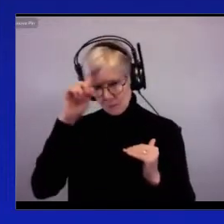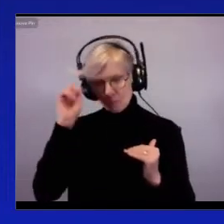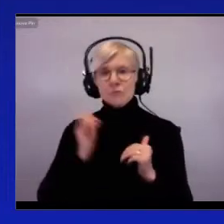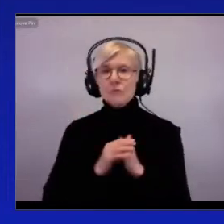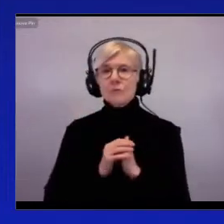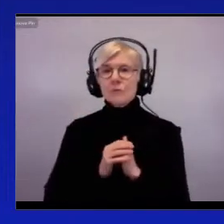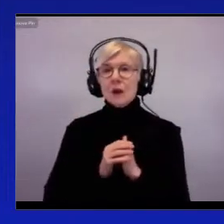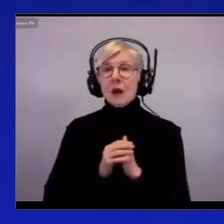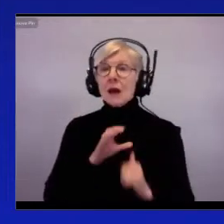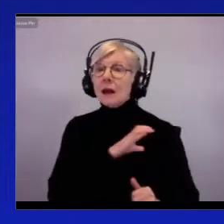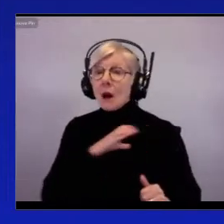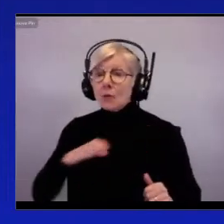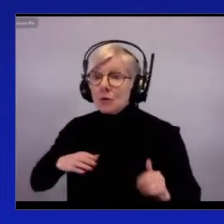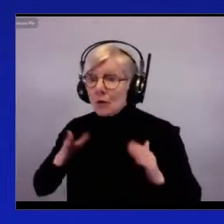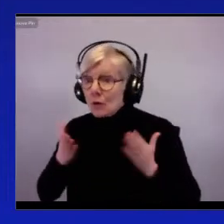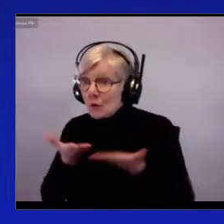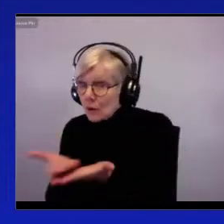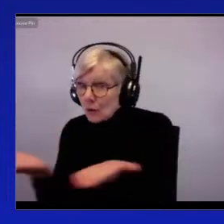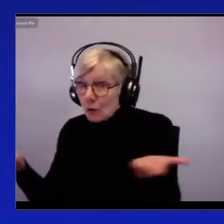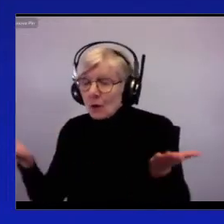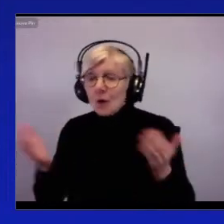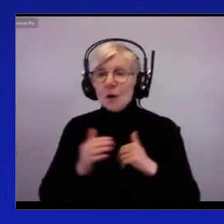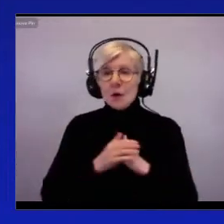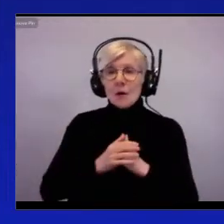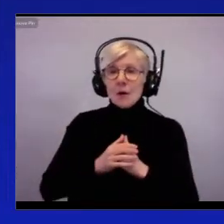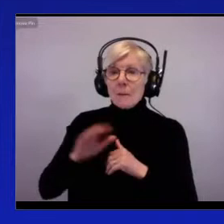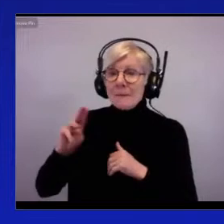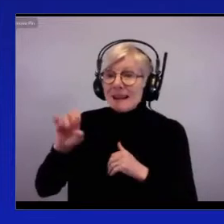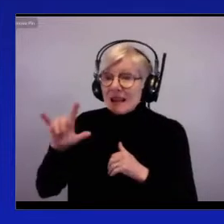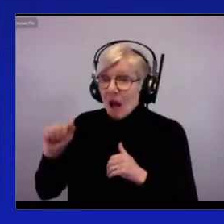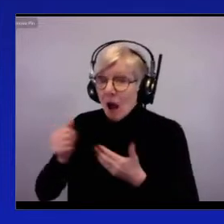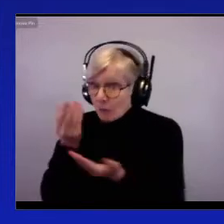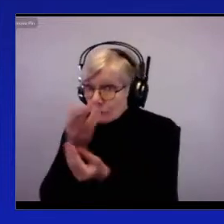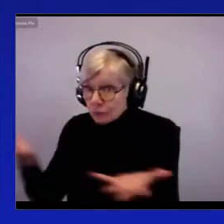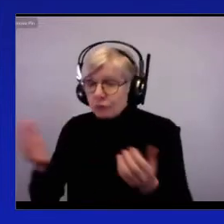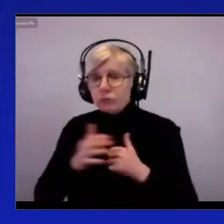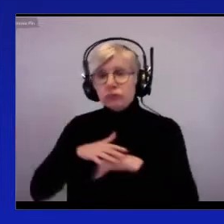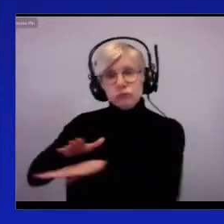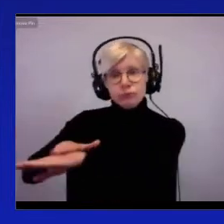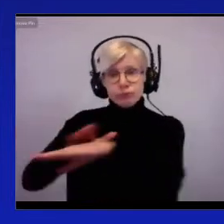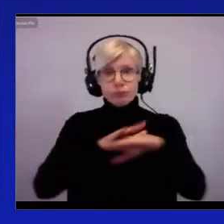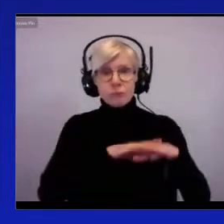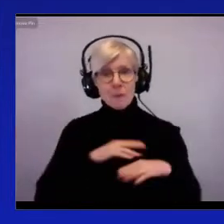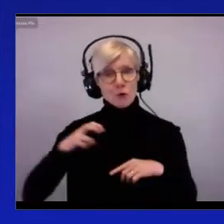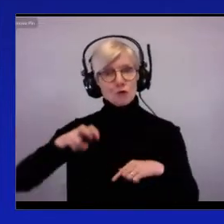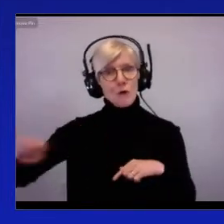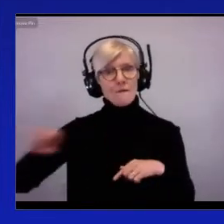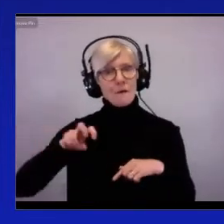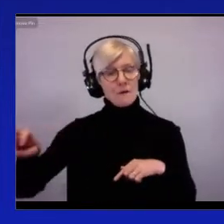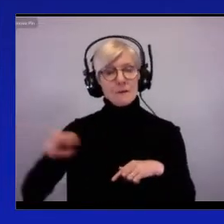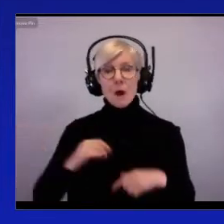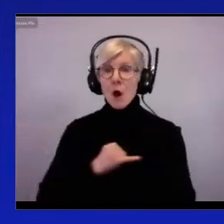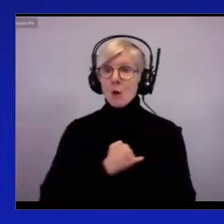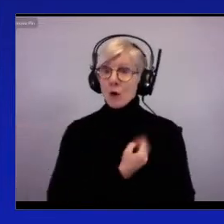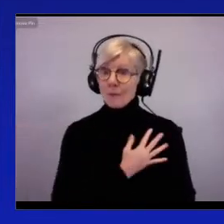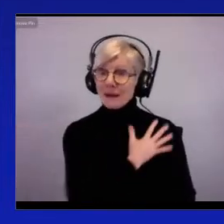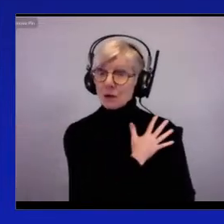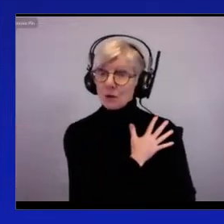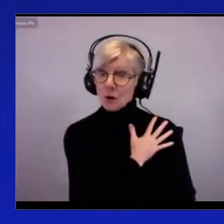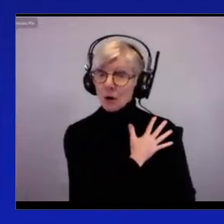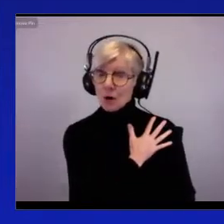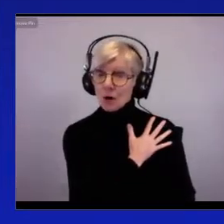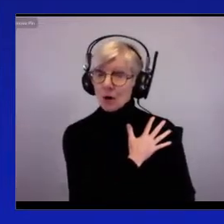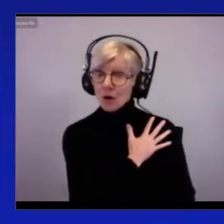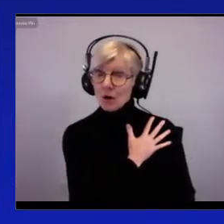colleagues on council and members of the public and media, speak about the issue of travel. To reiterate the words of the Prime Minister, now is not the